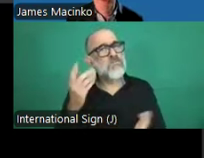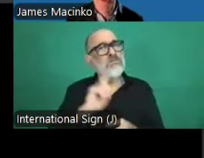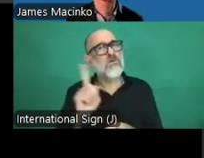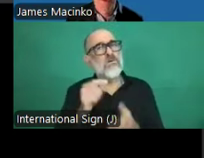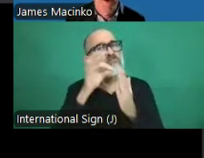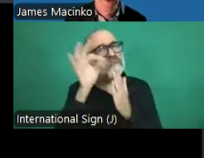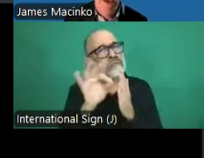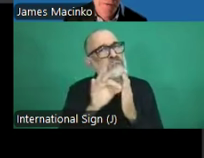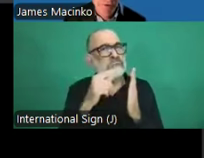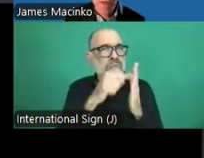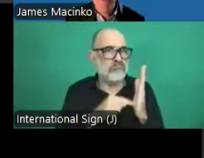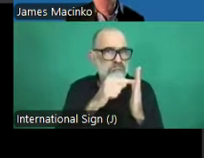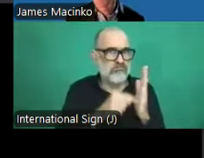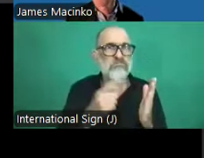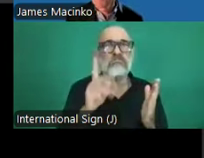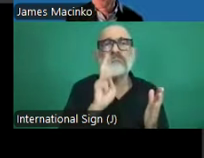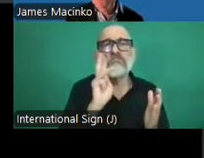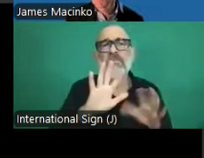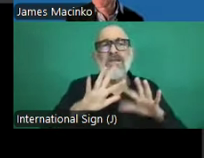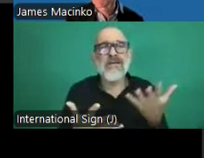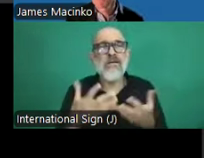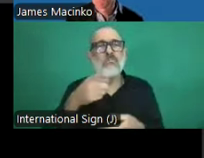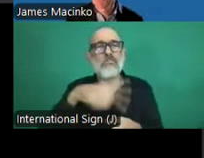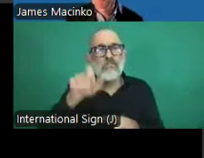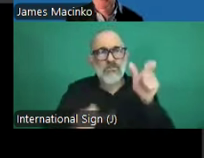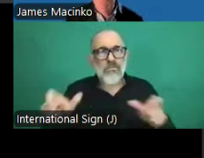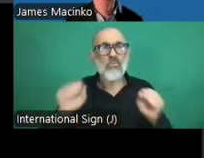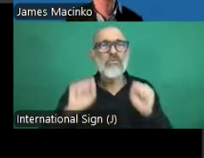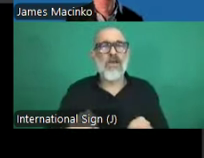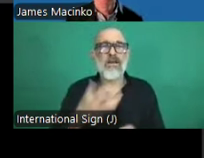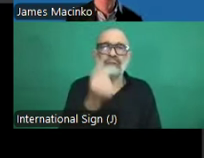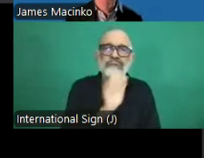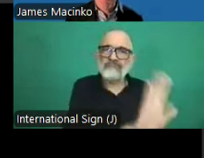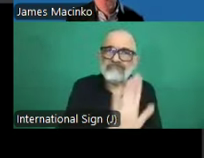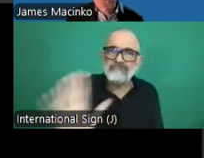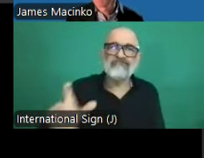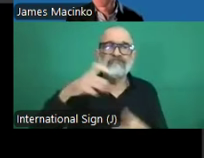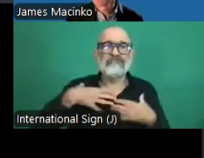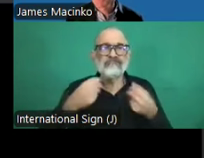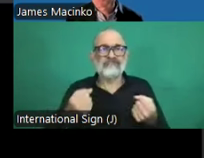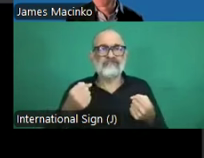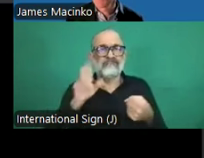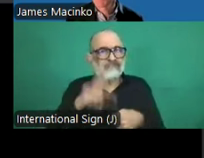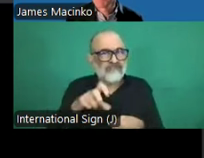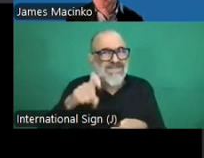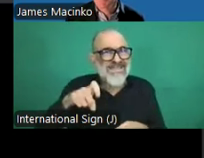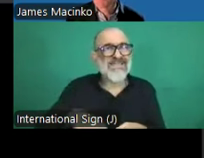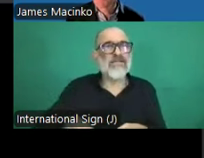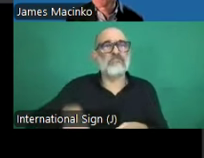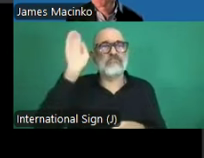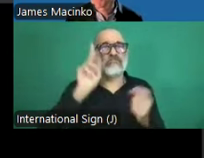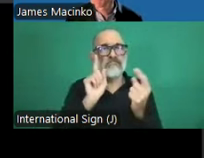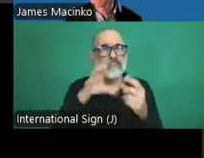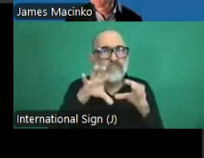associated with it. And finally, with this new indicator of unmet health needs, I want to spend a little bit more time talking about how